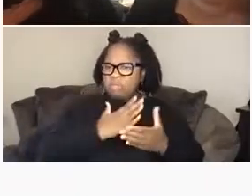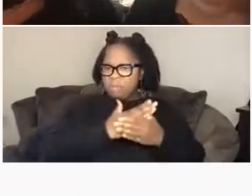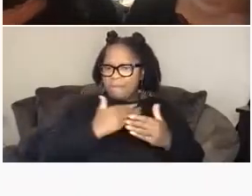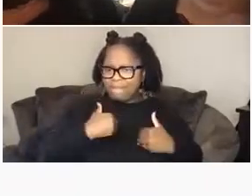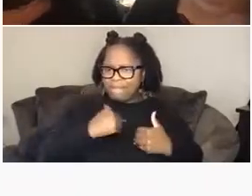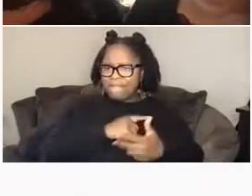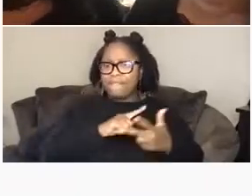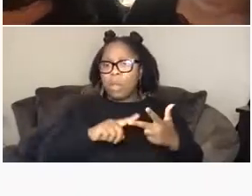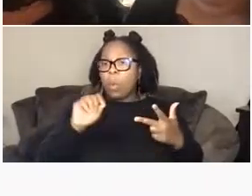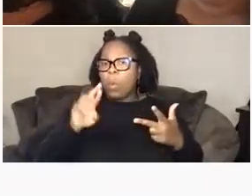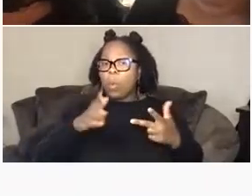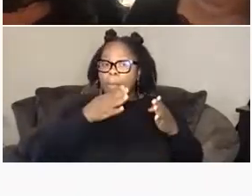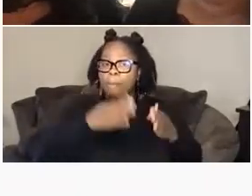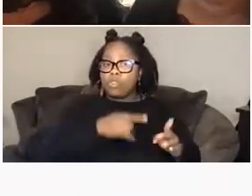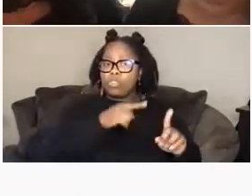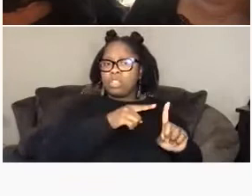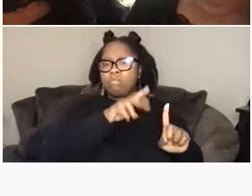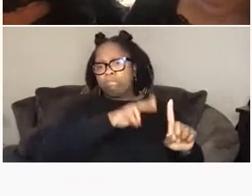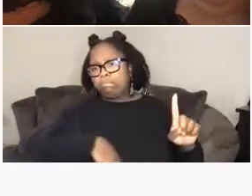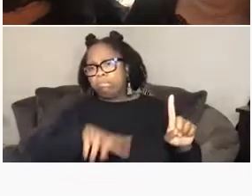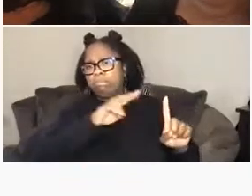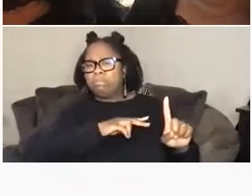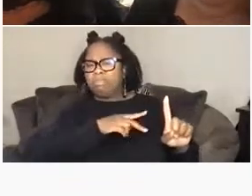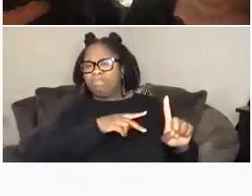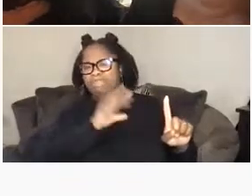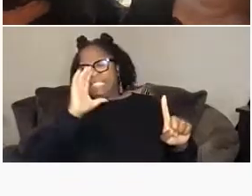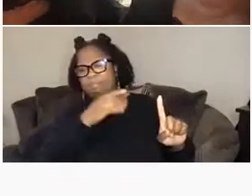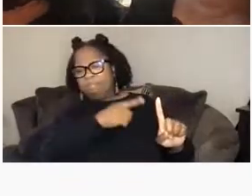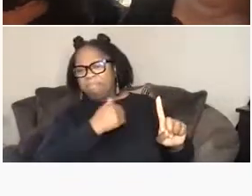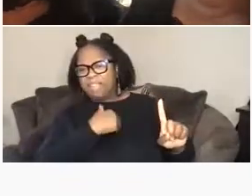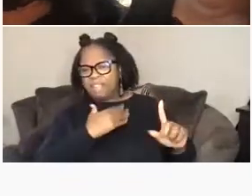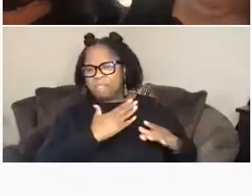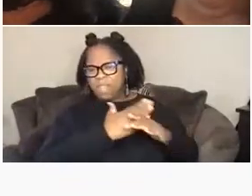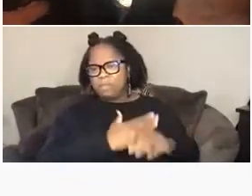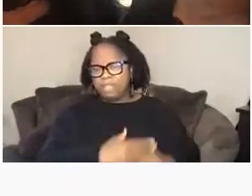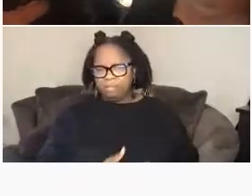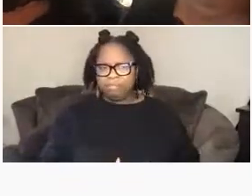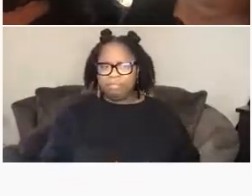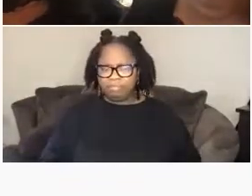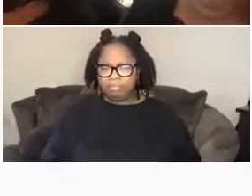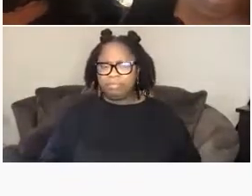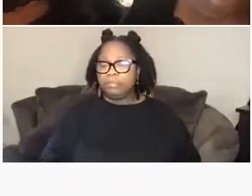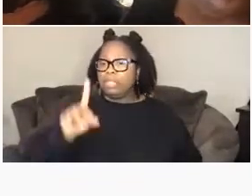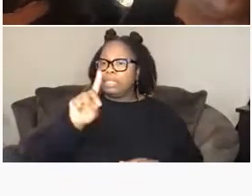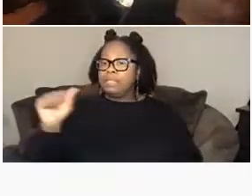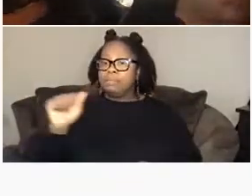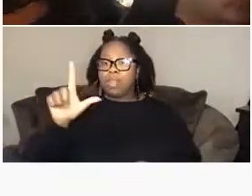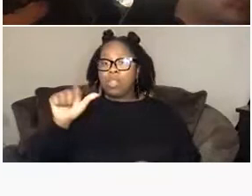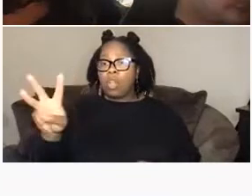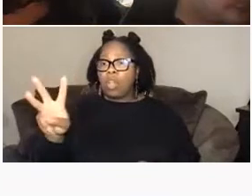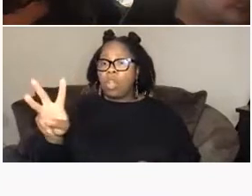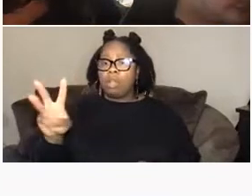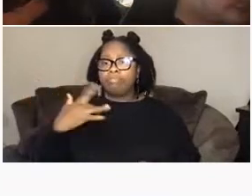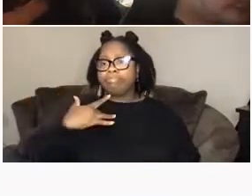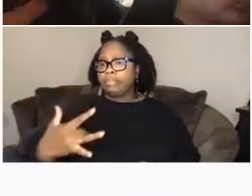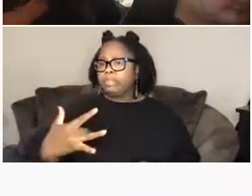or a person who is perceived by others as having such an impairment. Disability law does not